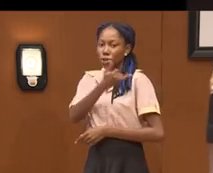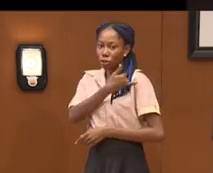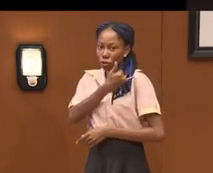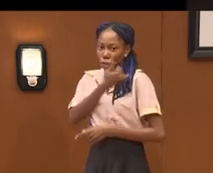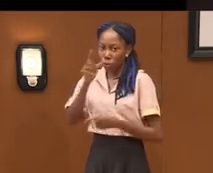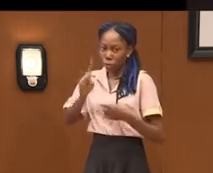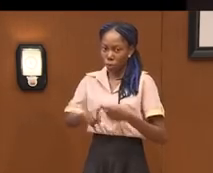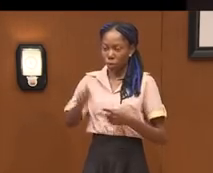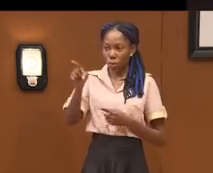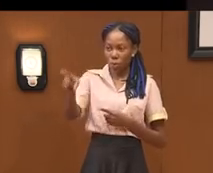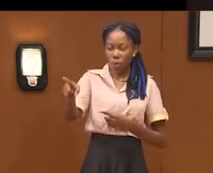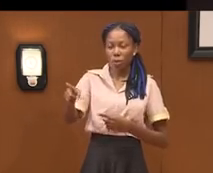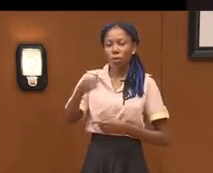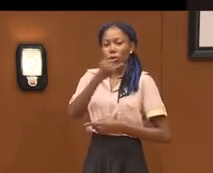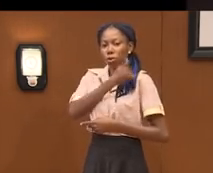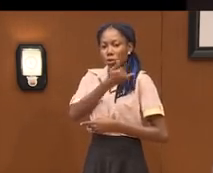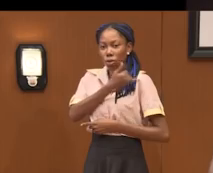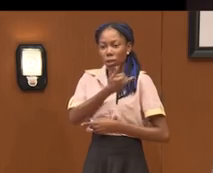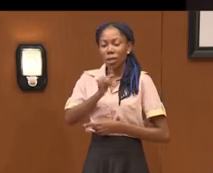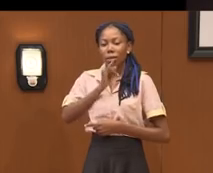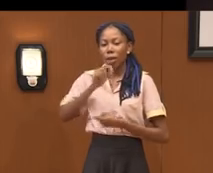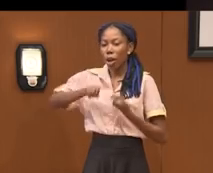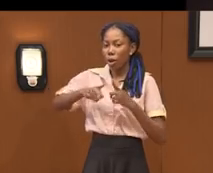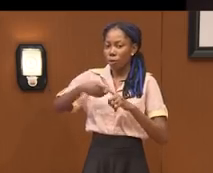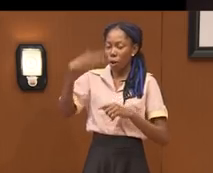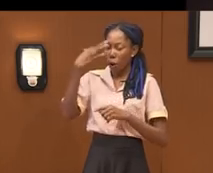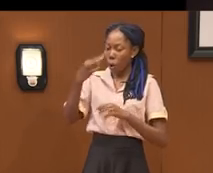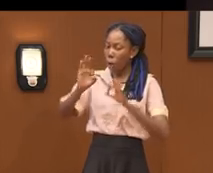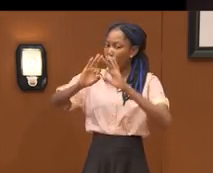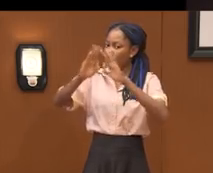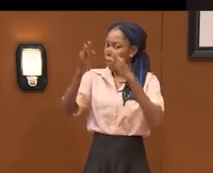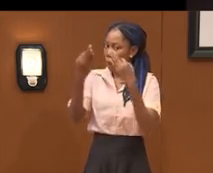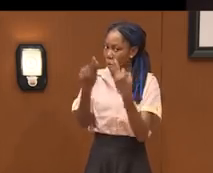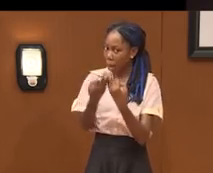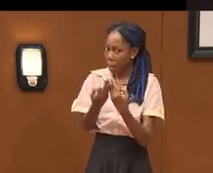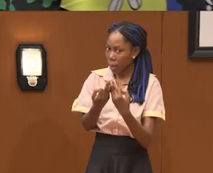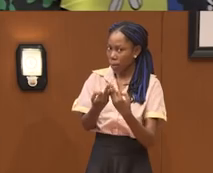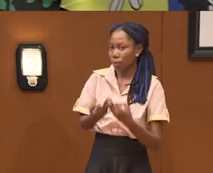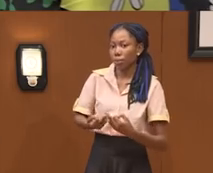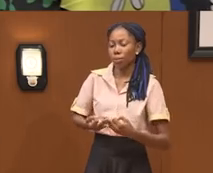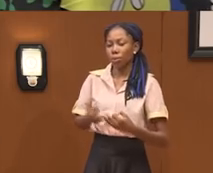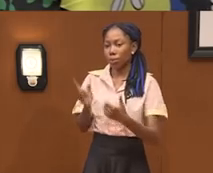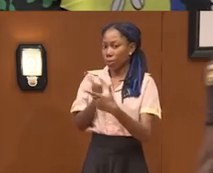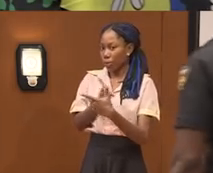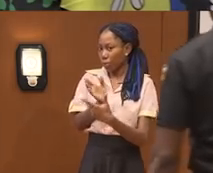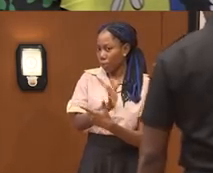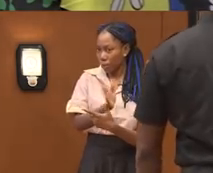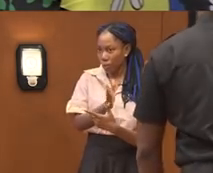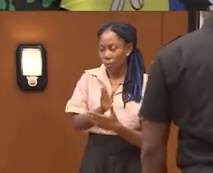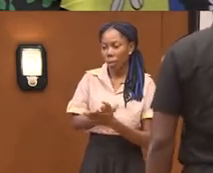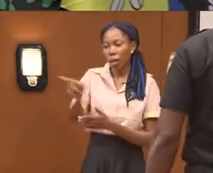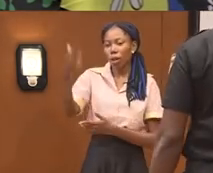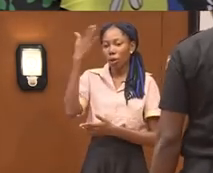John is a friend of his family. Okay. Then... How did you meet him? I knew him from the